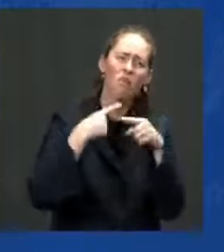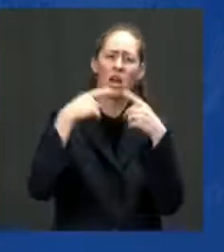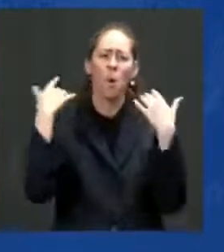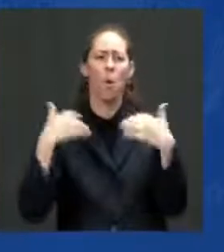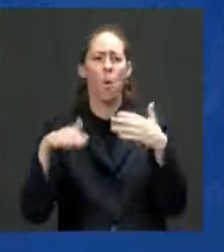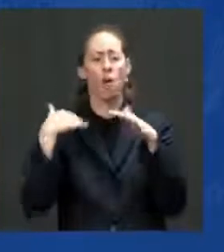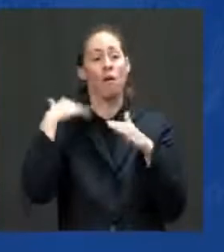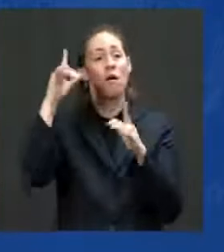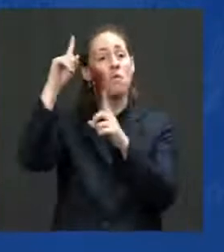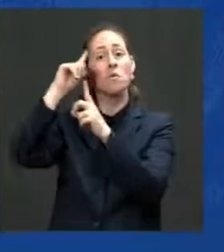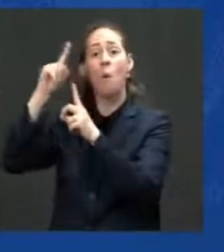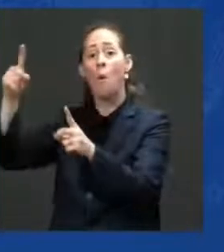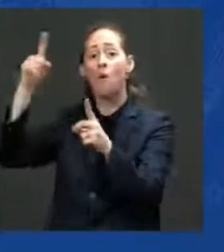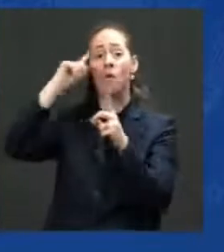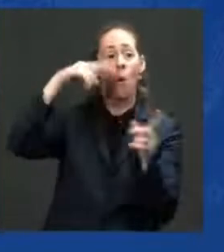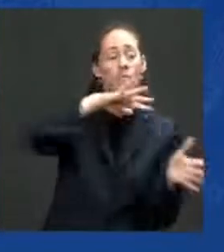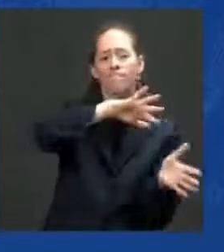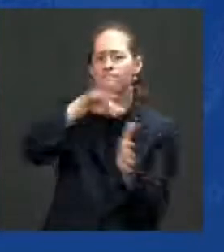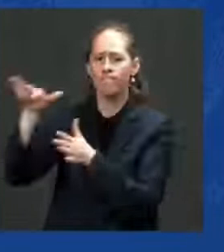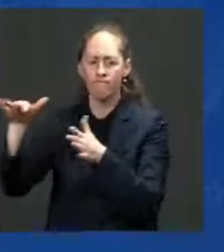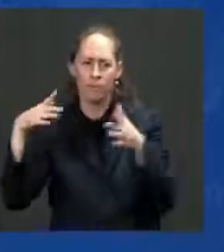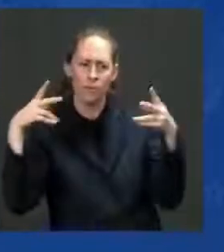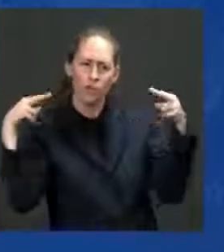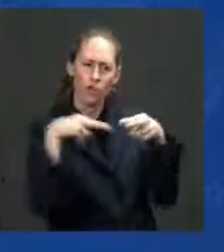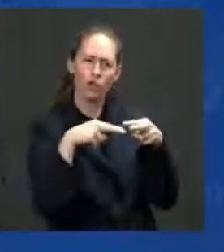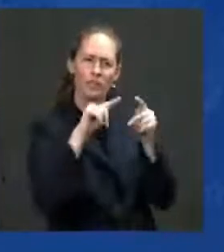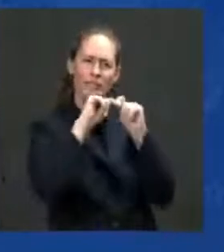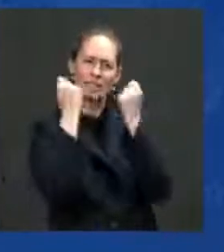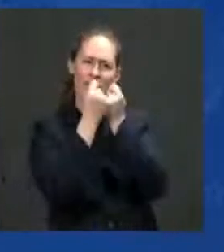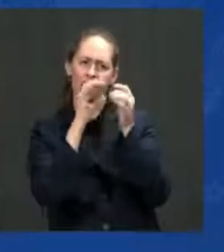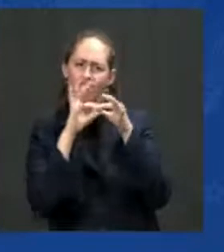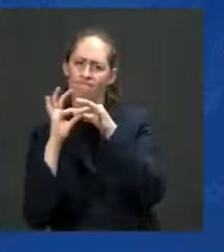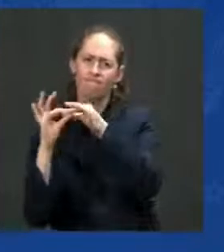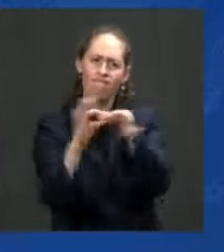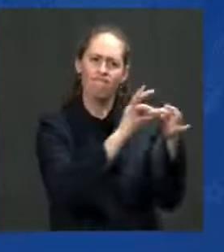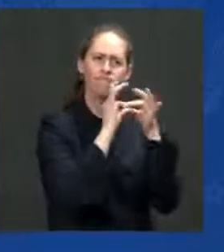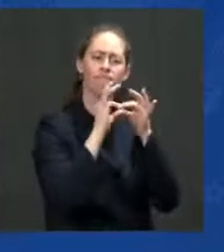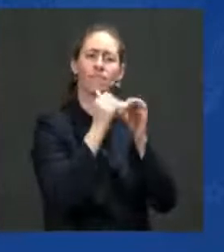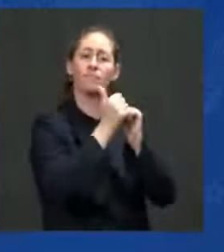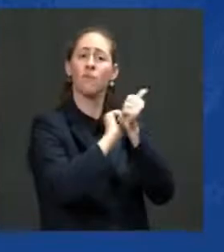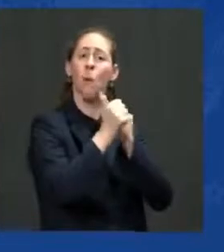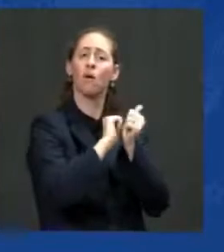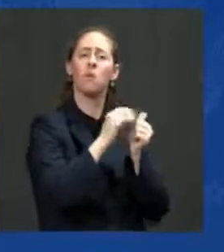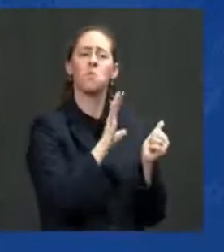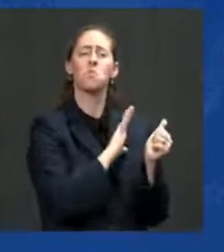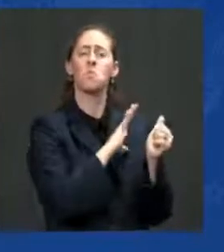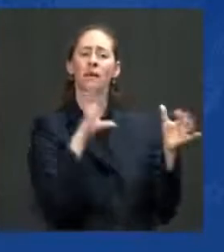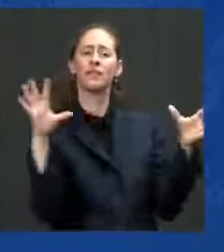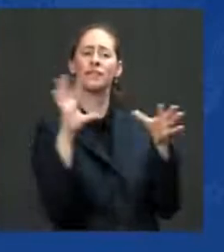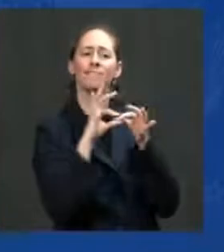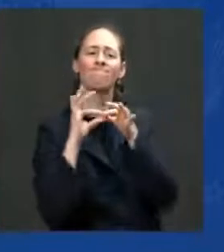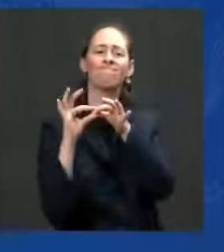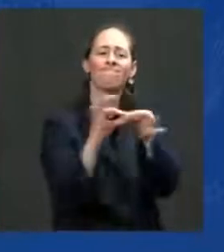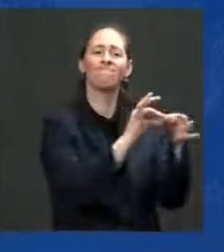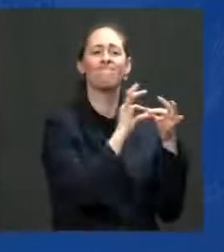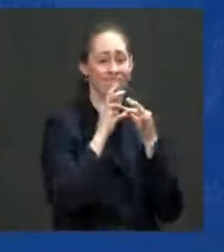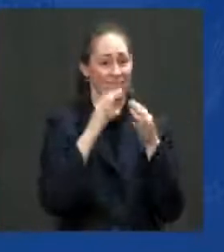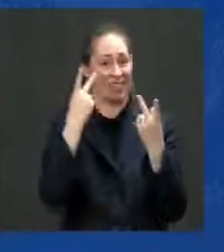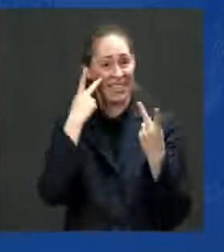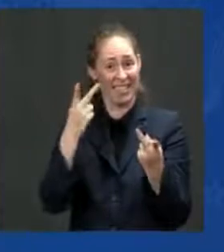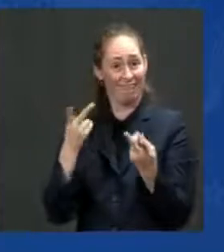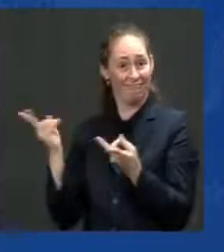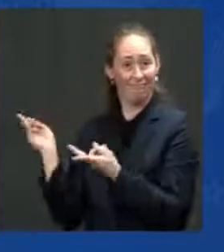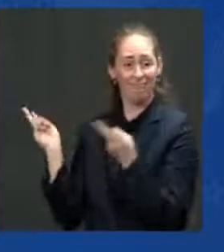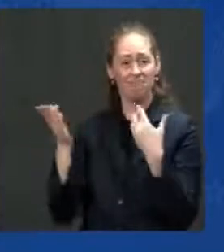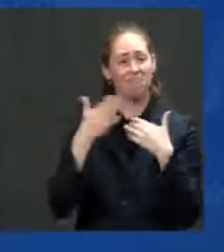came together as a team. And sports has an amazing way of bringing people together. If you look at us, we're all a little bit different ages. I'm a little